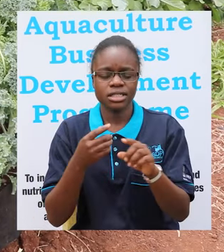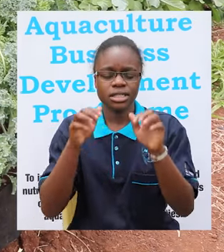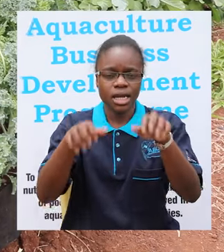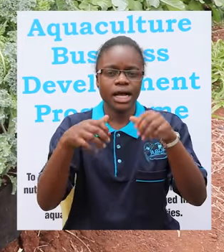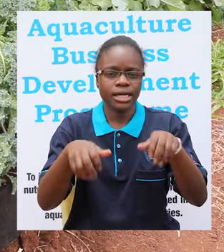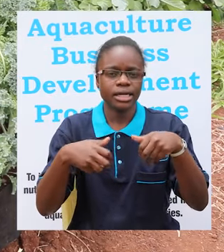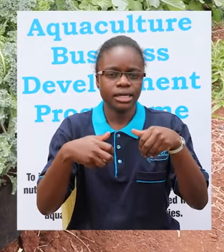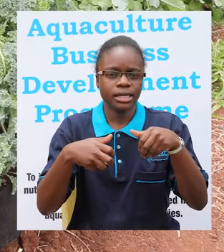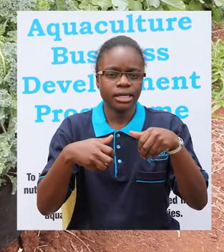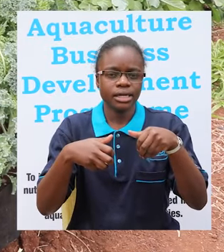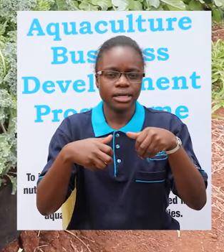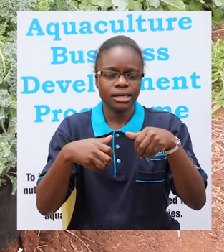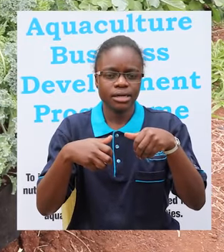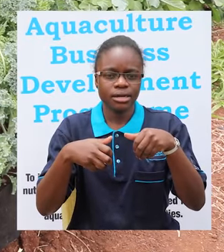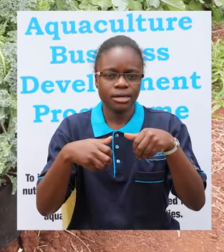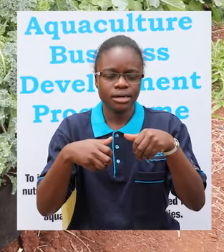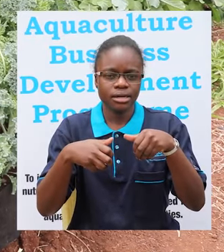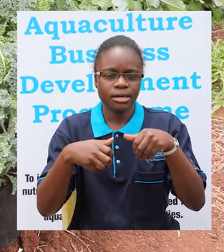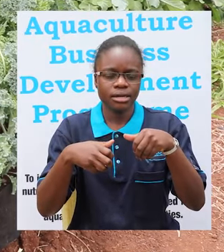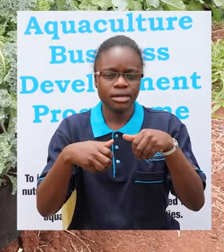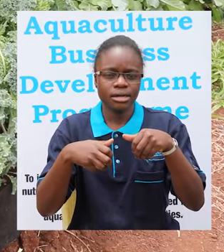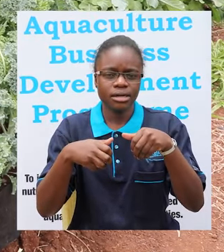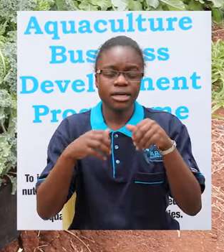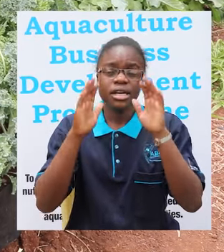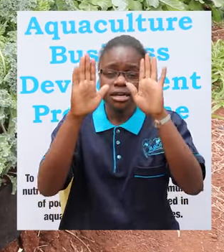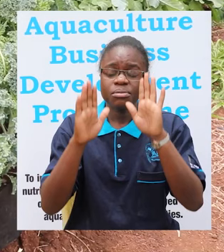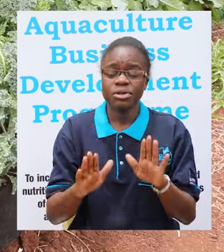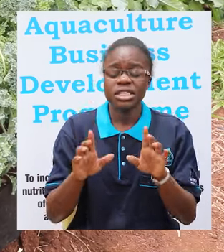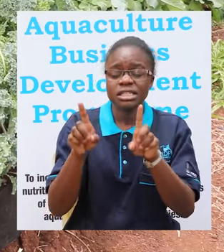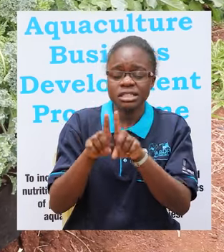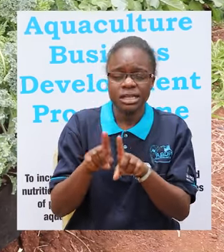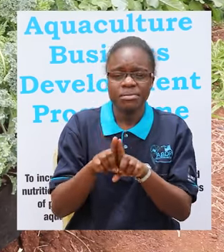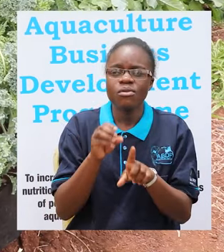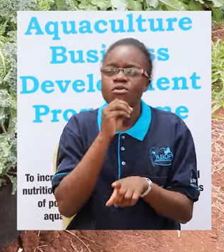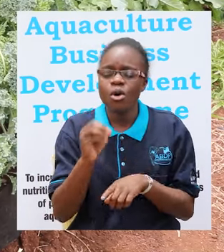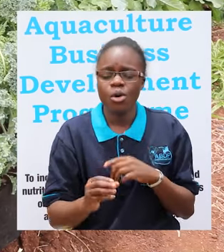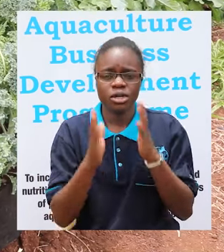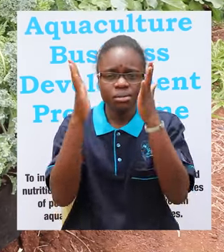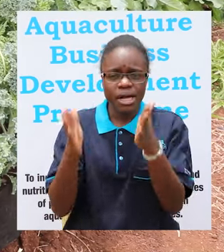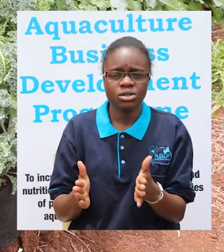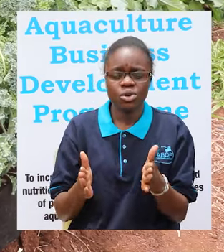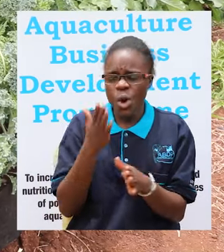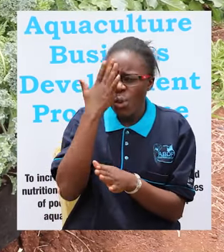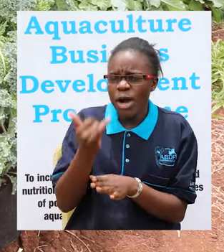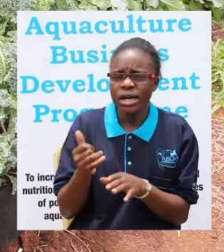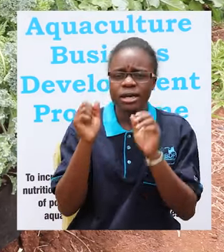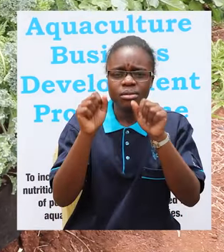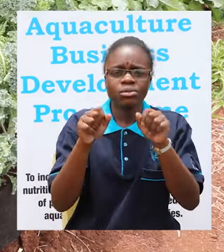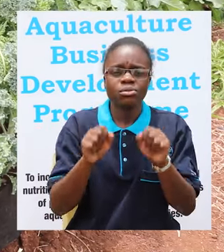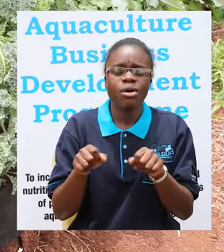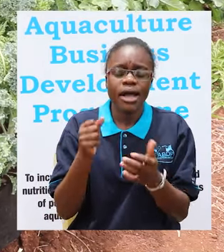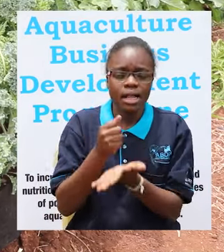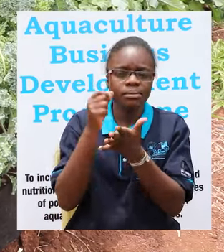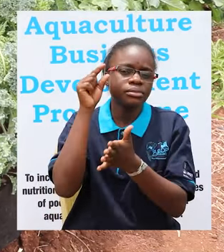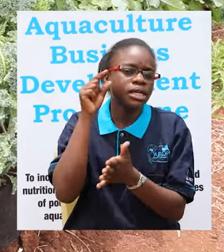garden. It's also very ideal for the elderly because it's gender friendly,